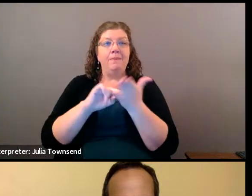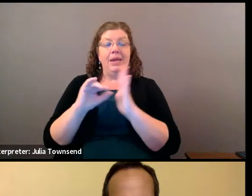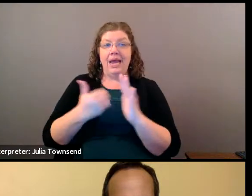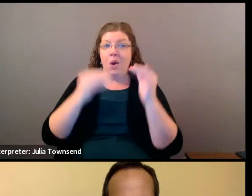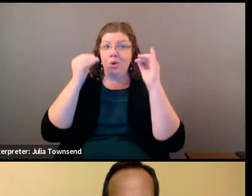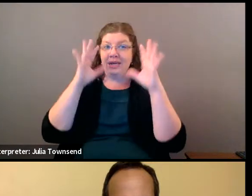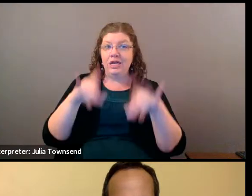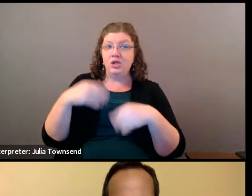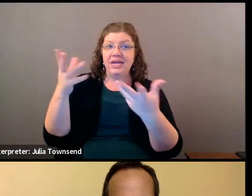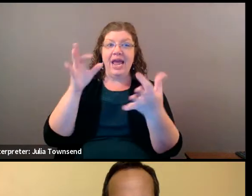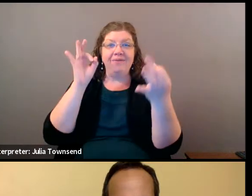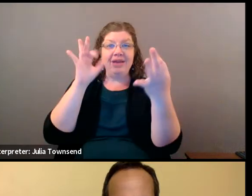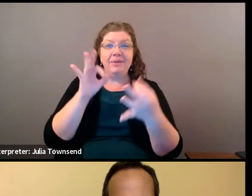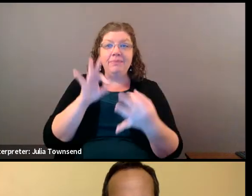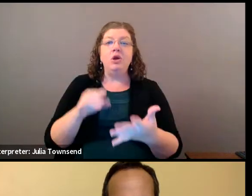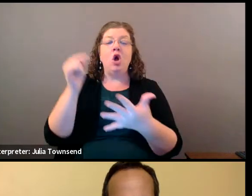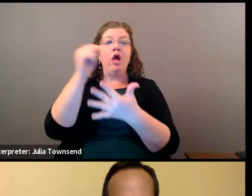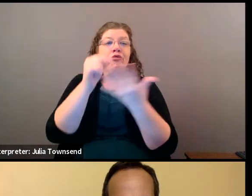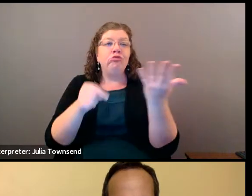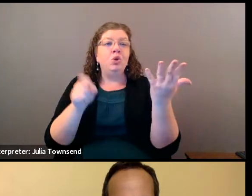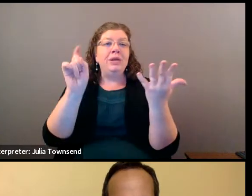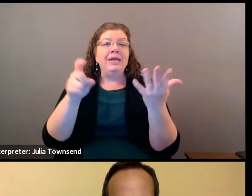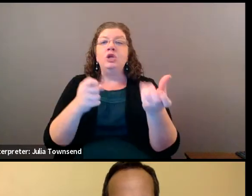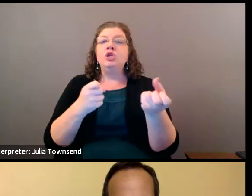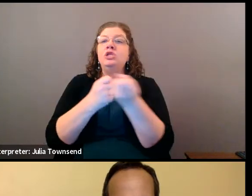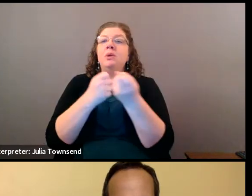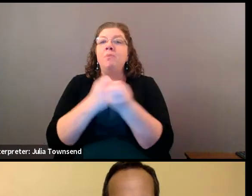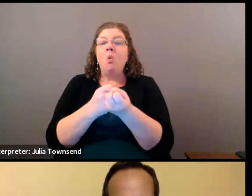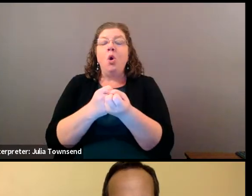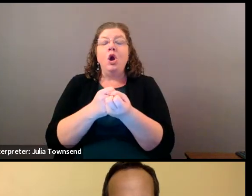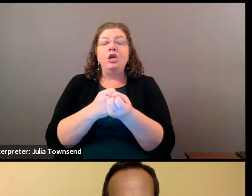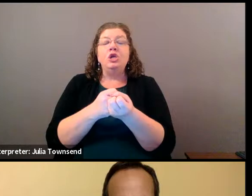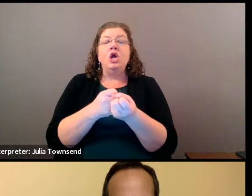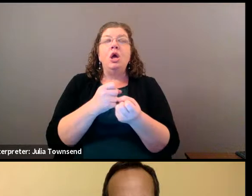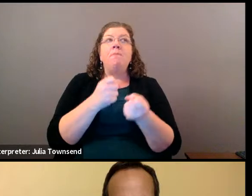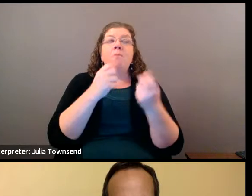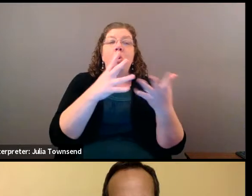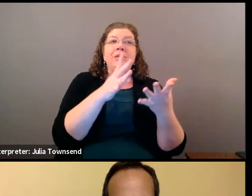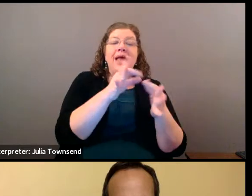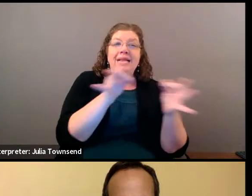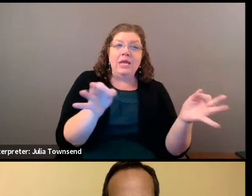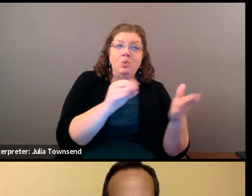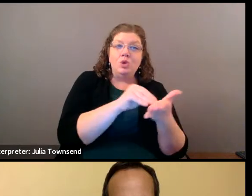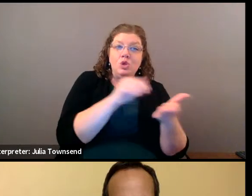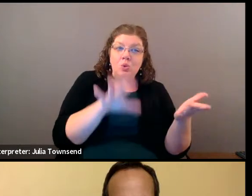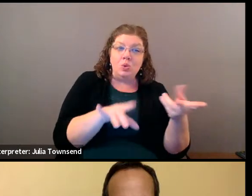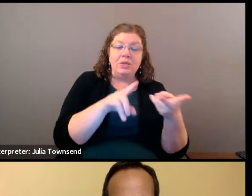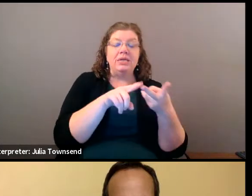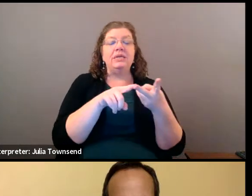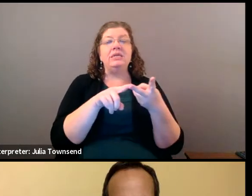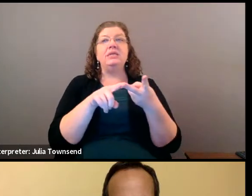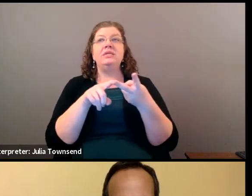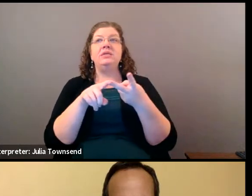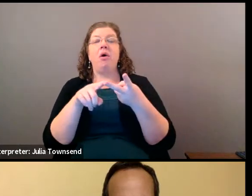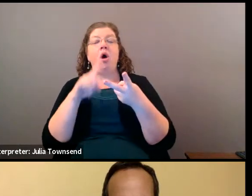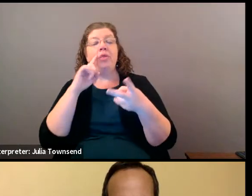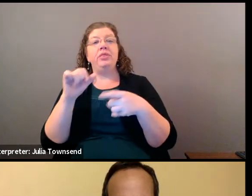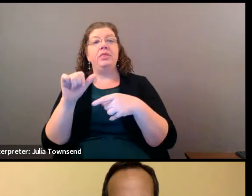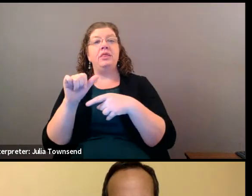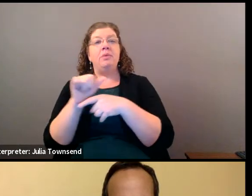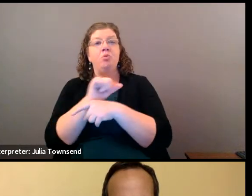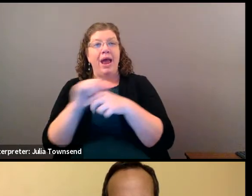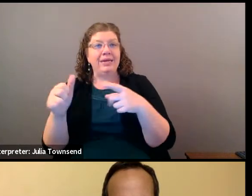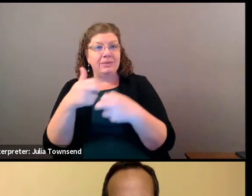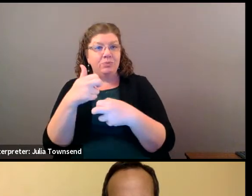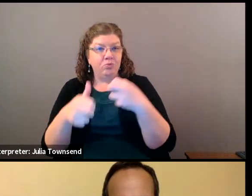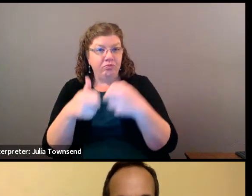input on things that were needed to support emergent multilingual students, on the practice problems, on